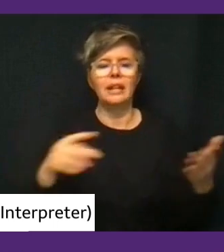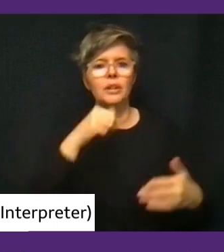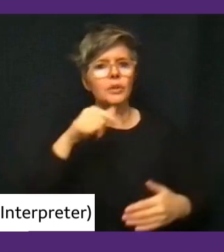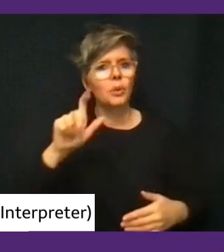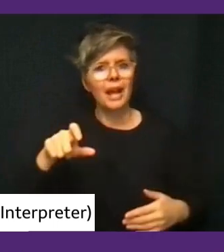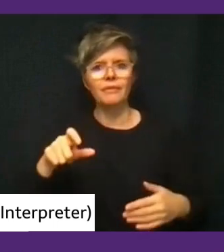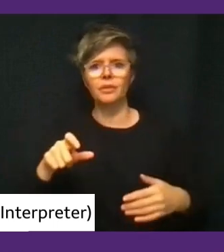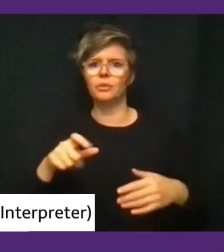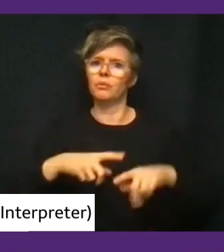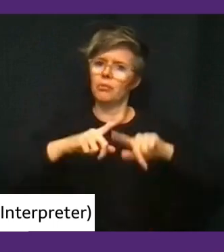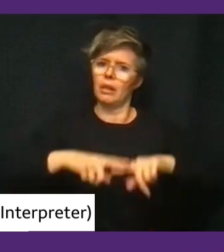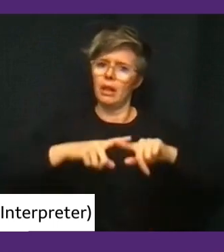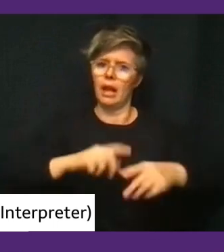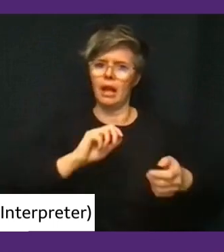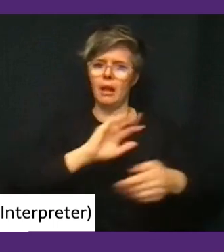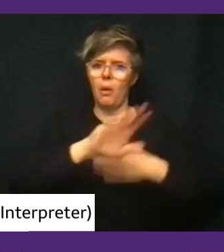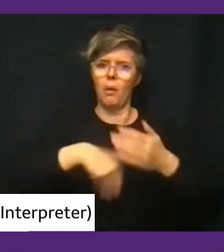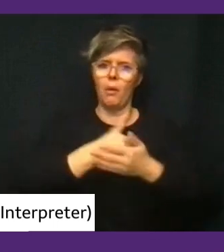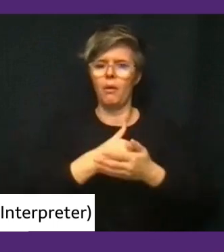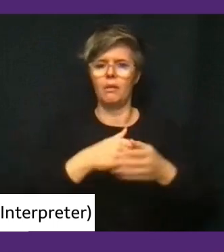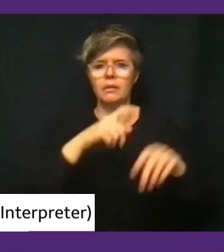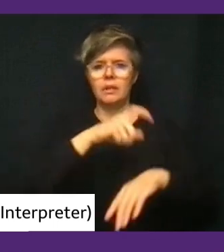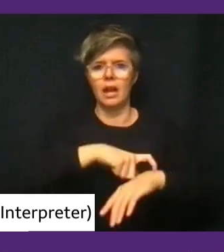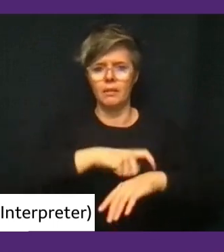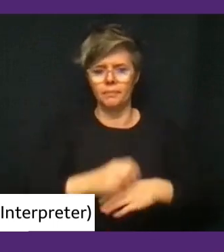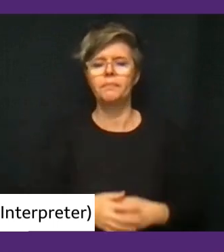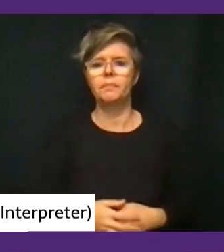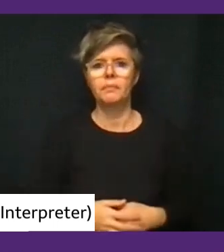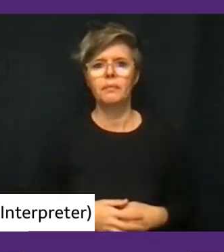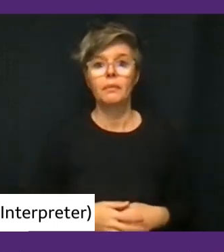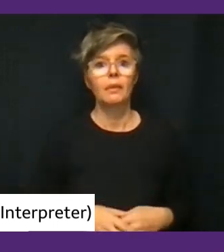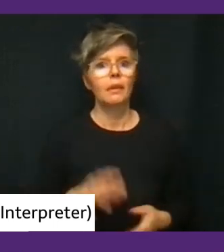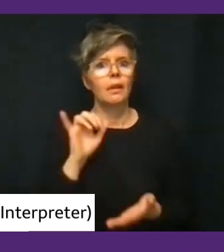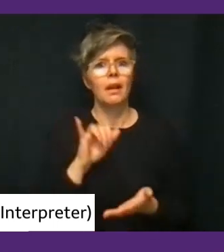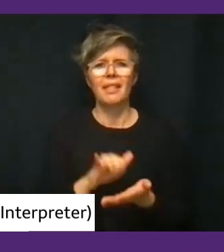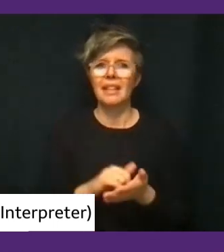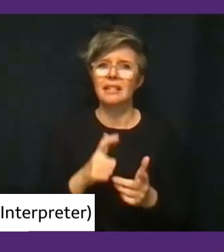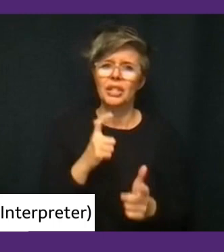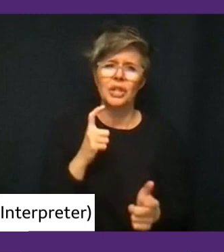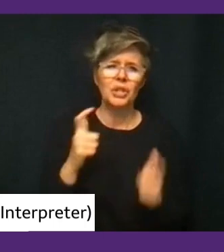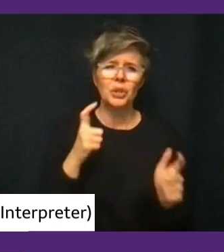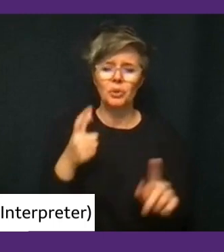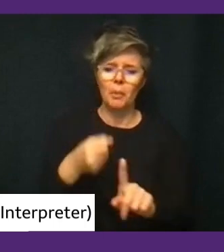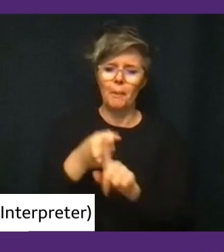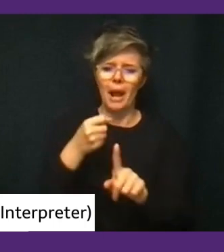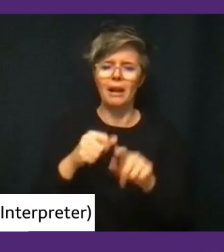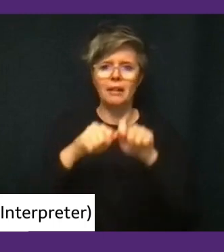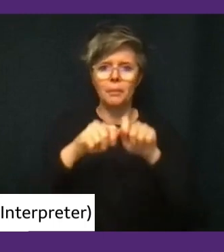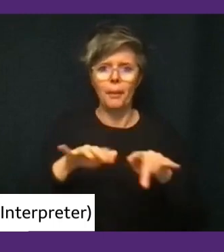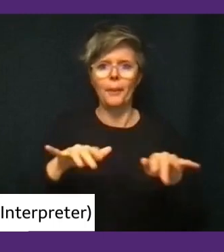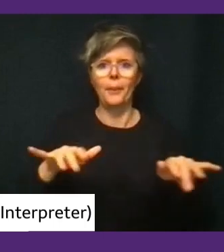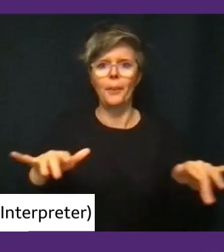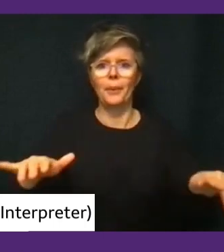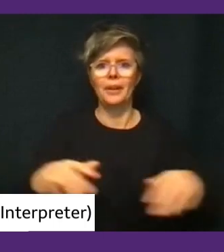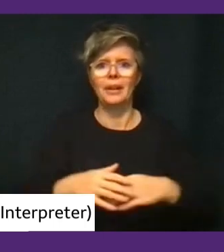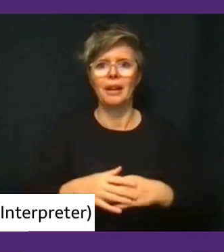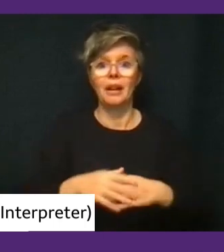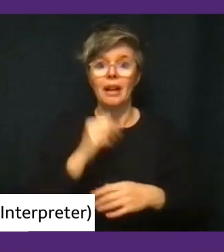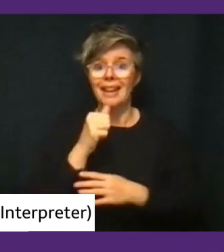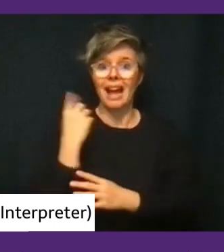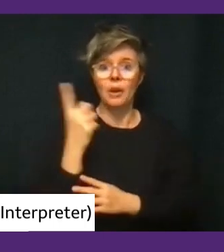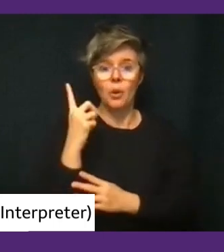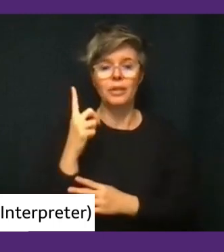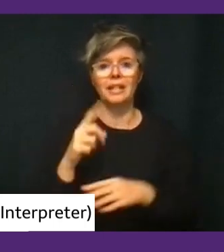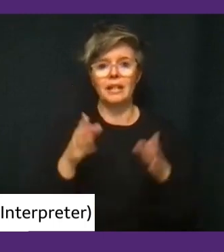time. But that's something that has a huge ripple effect, not just for individuals who are limb